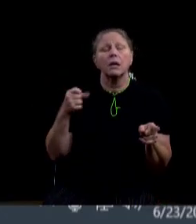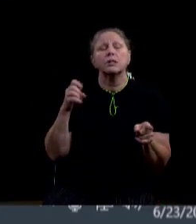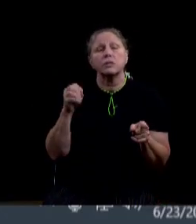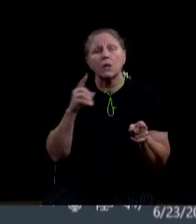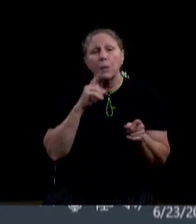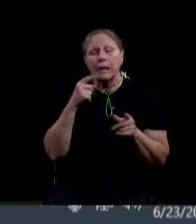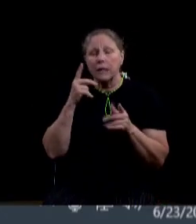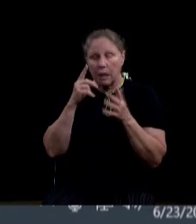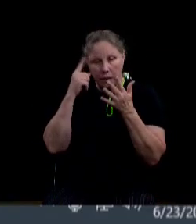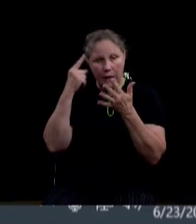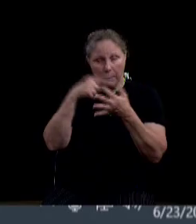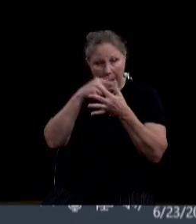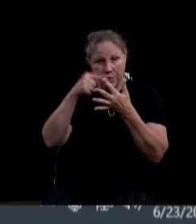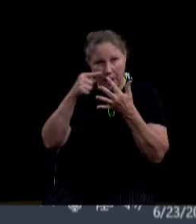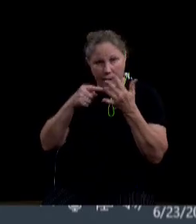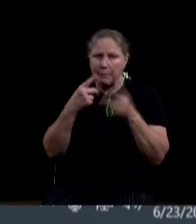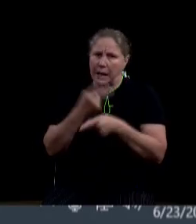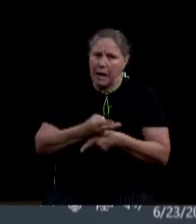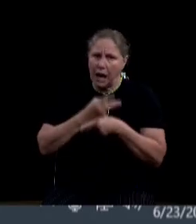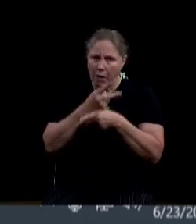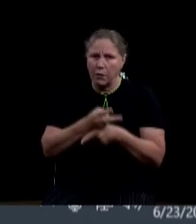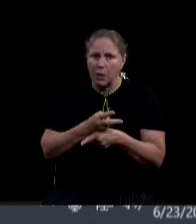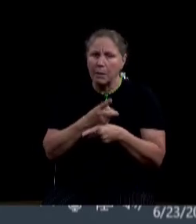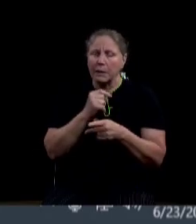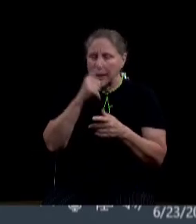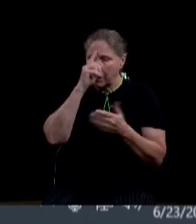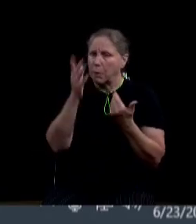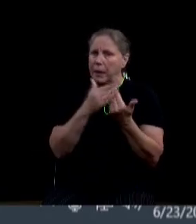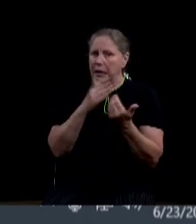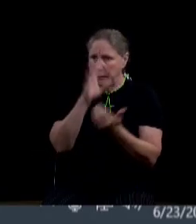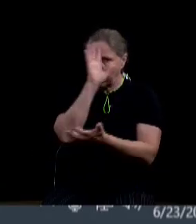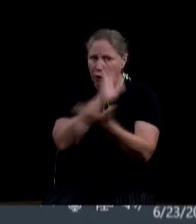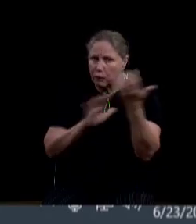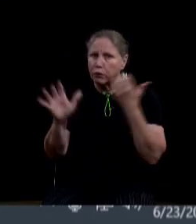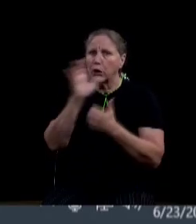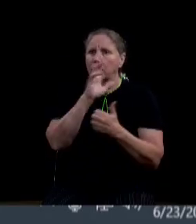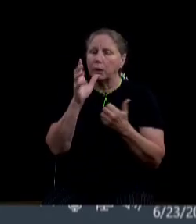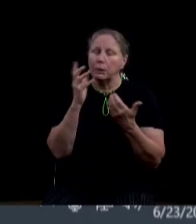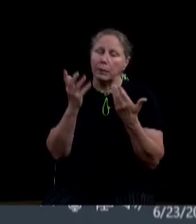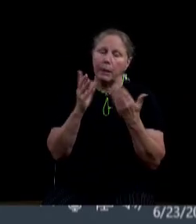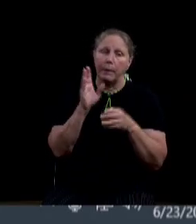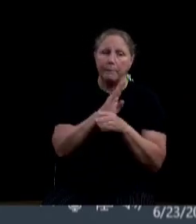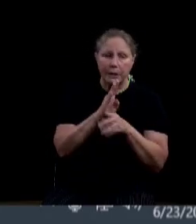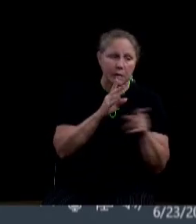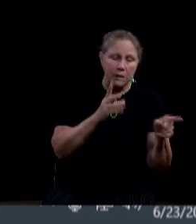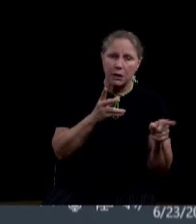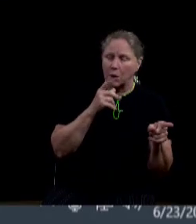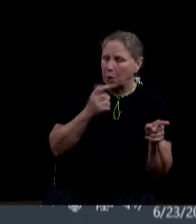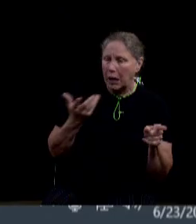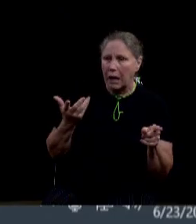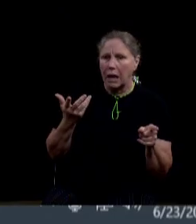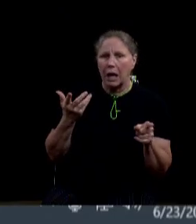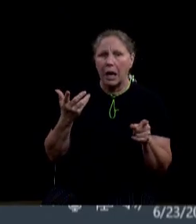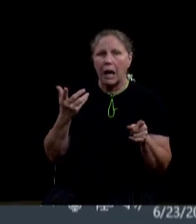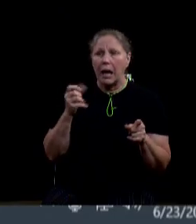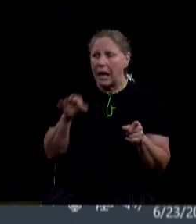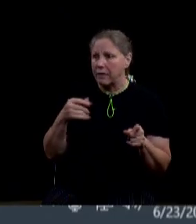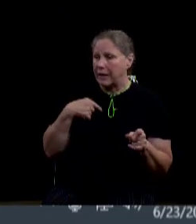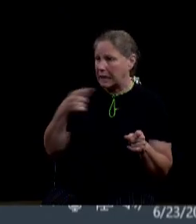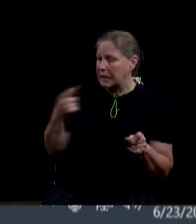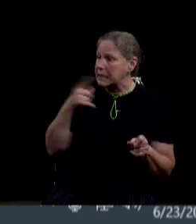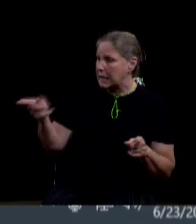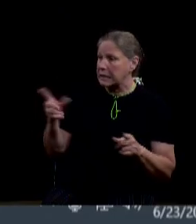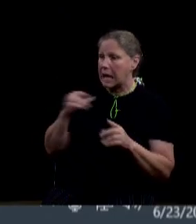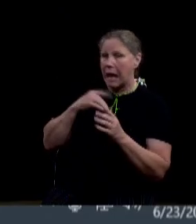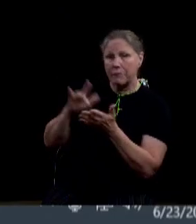confusion with different business owners on what the risk they're encountering in not